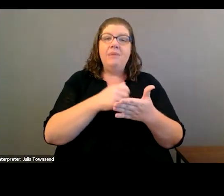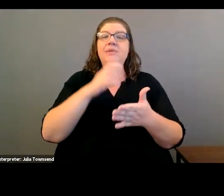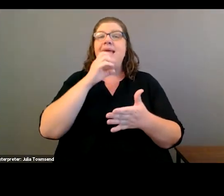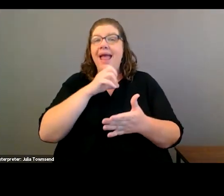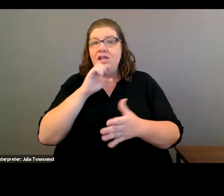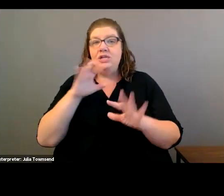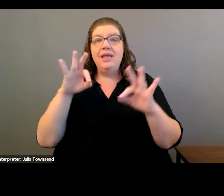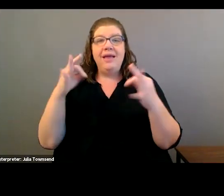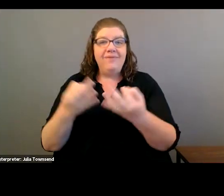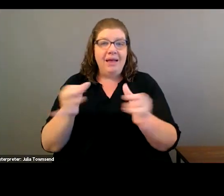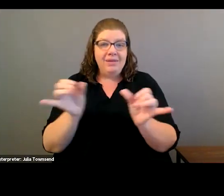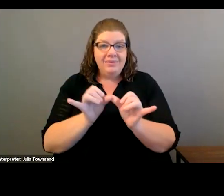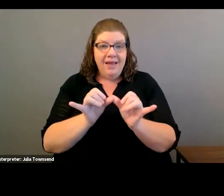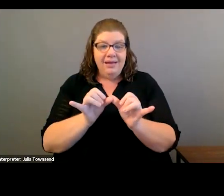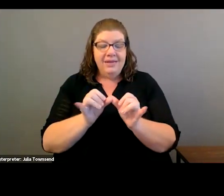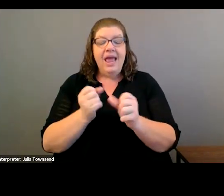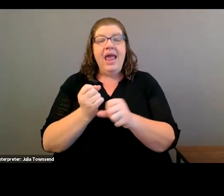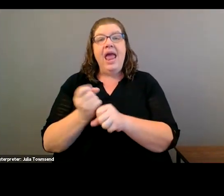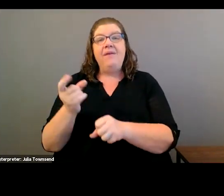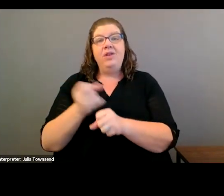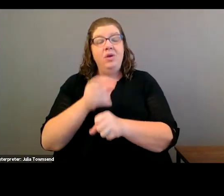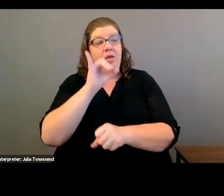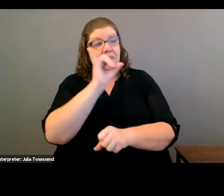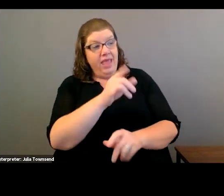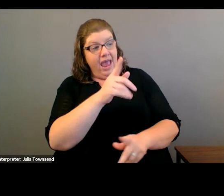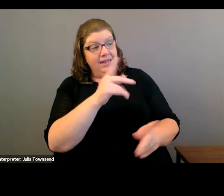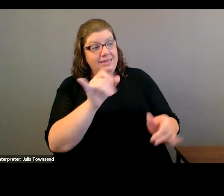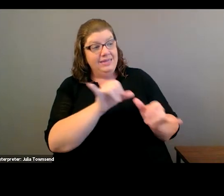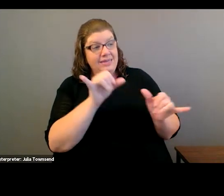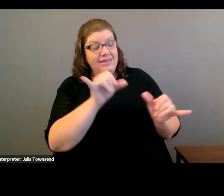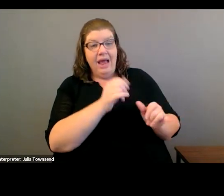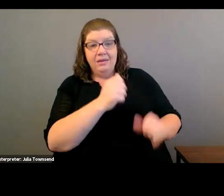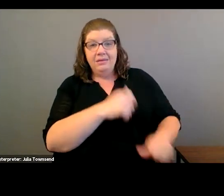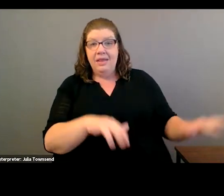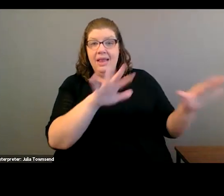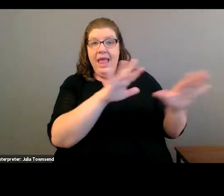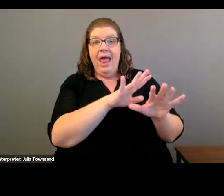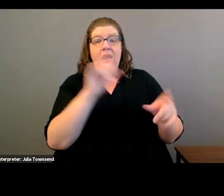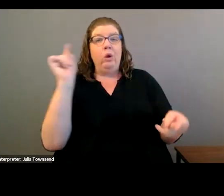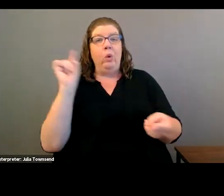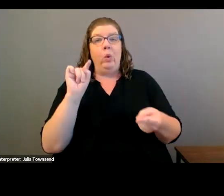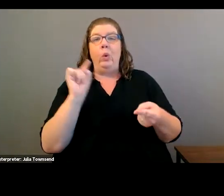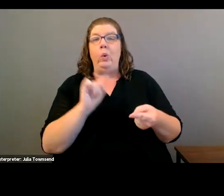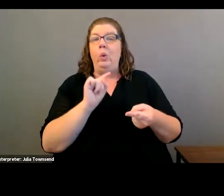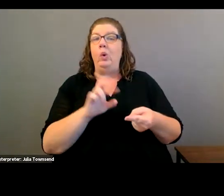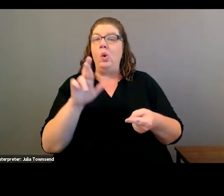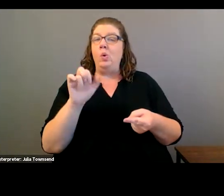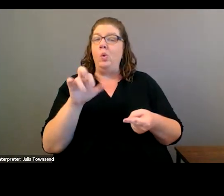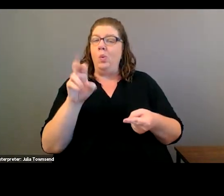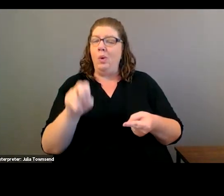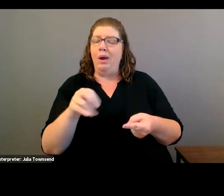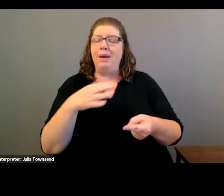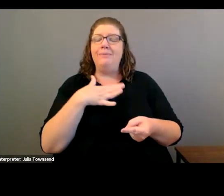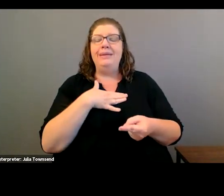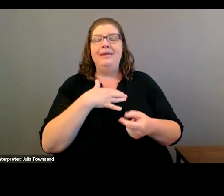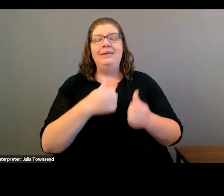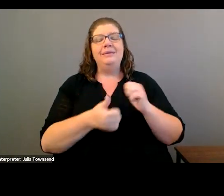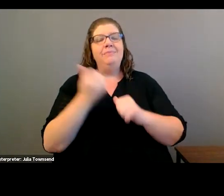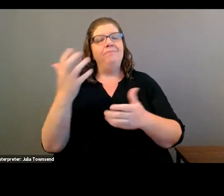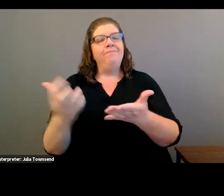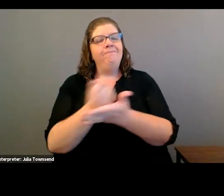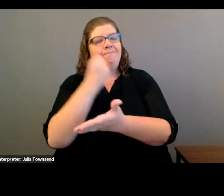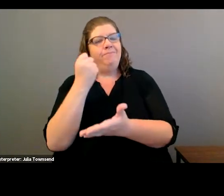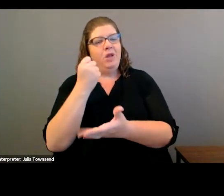parcels of this size become more rare in the South County. Please make the most of this opportunity to give our community more